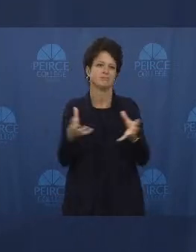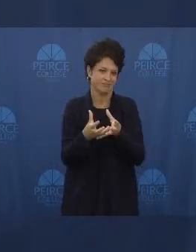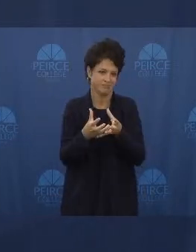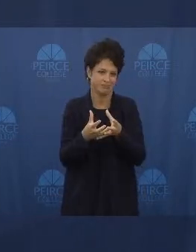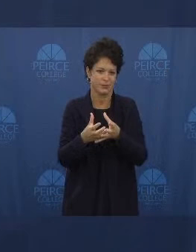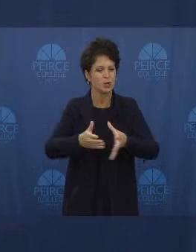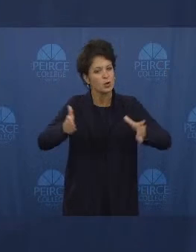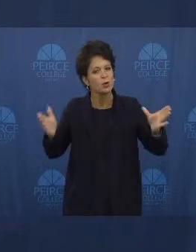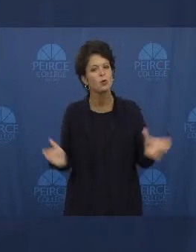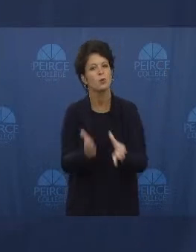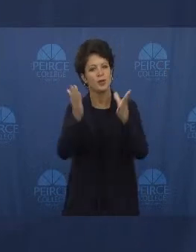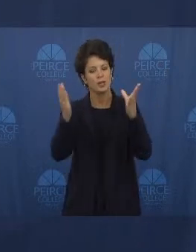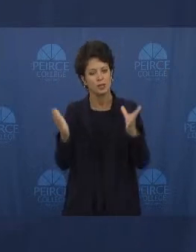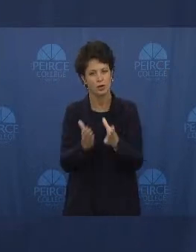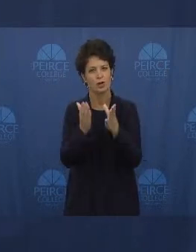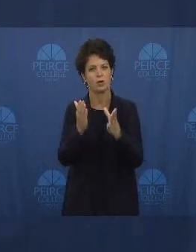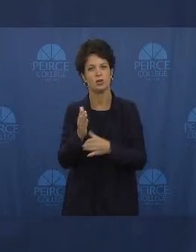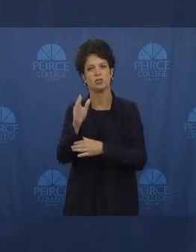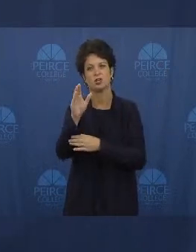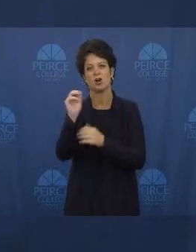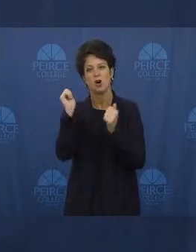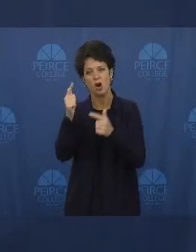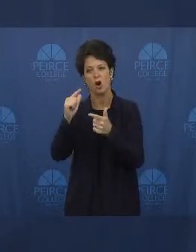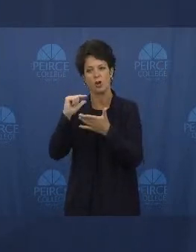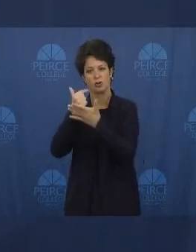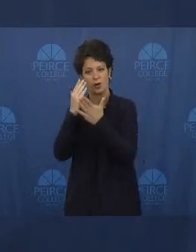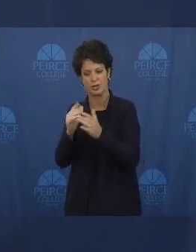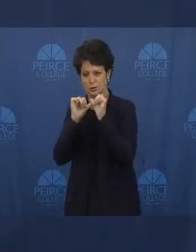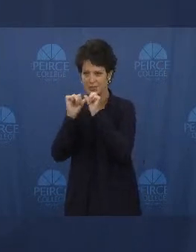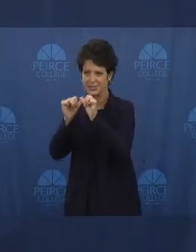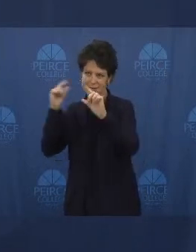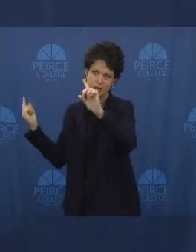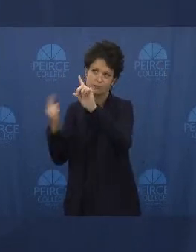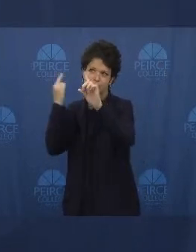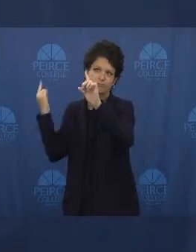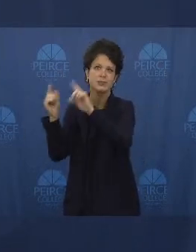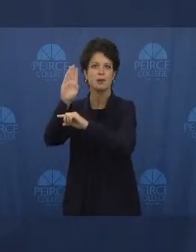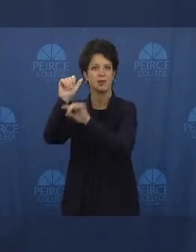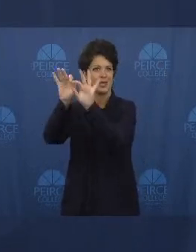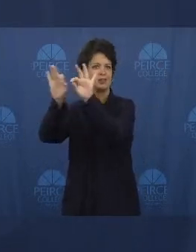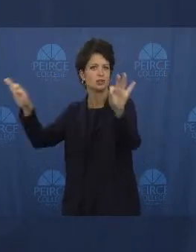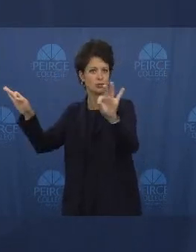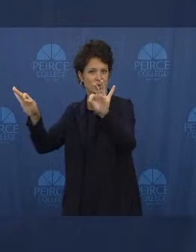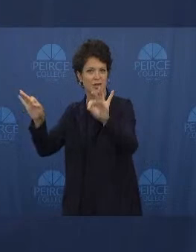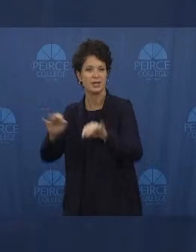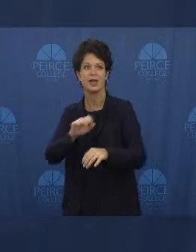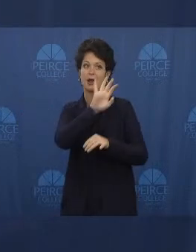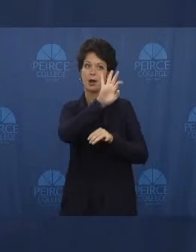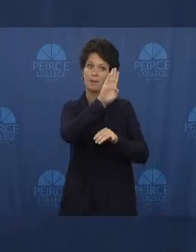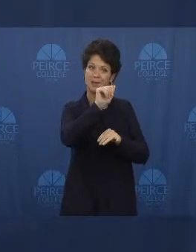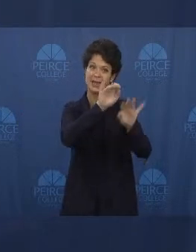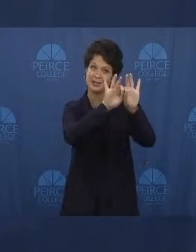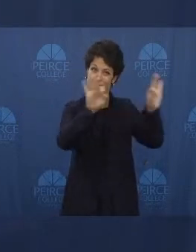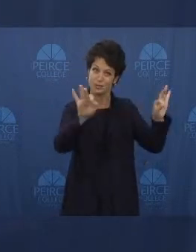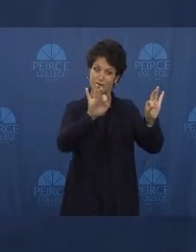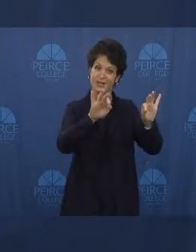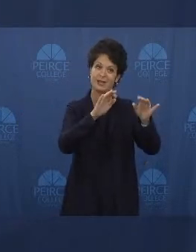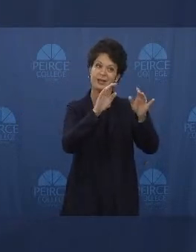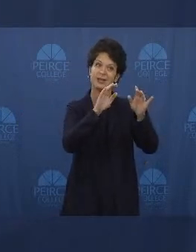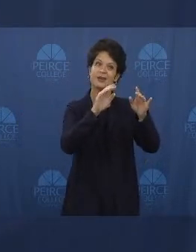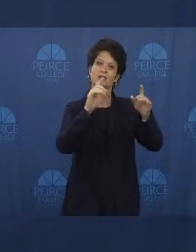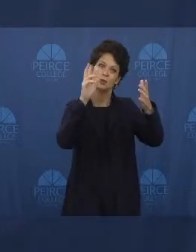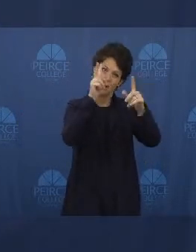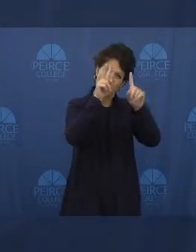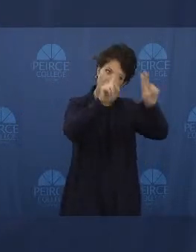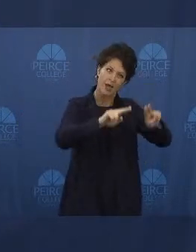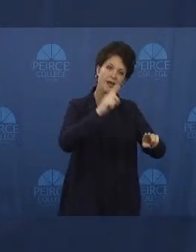We encourage our associate graduates to continue towards your bachelor's degree and our bachelor's graduates to apply for our